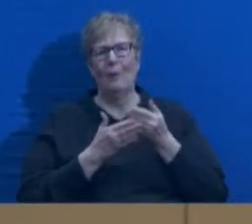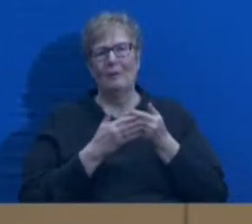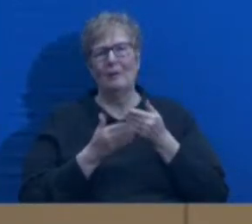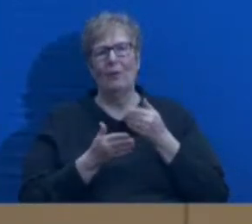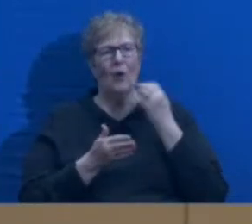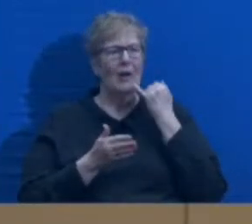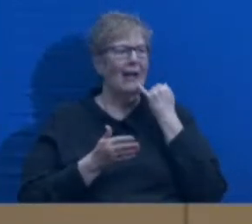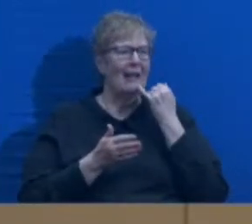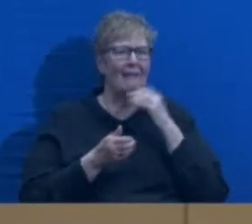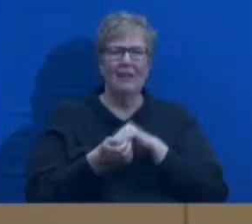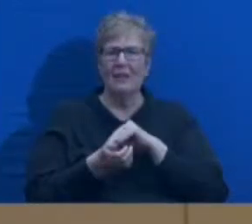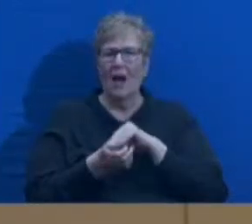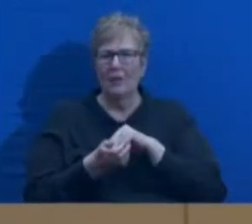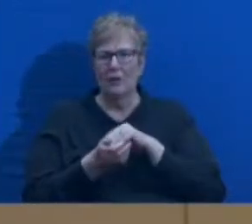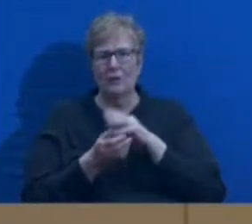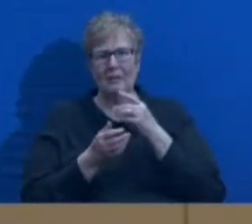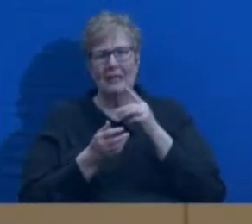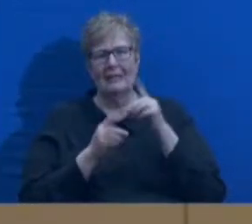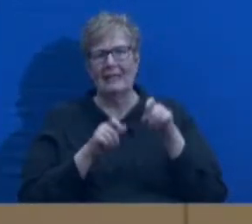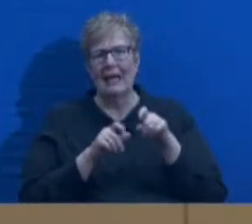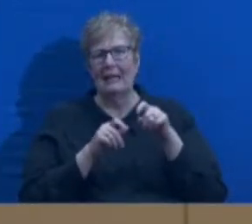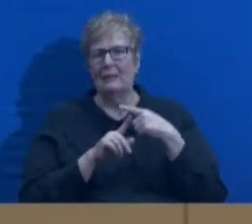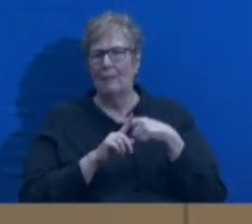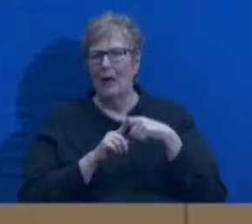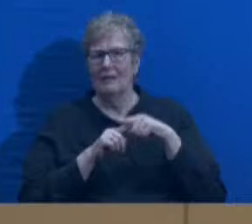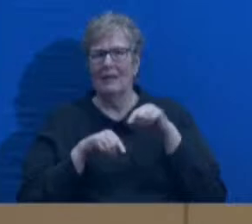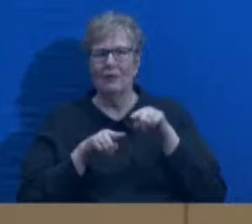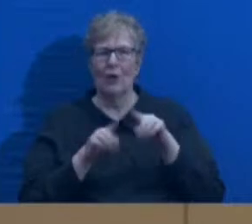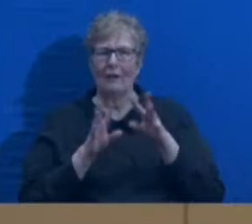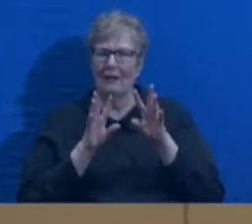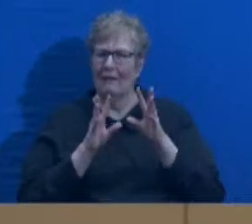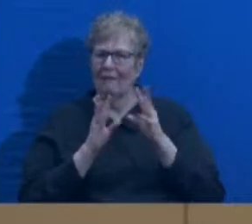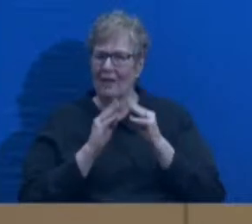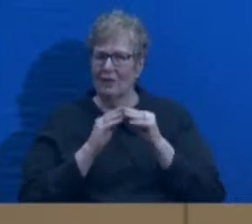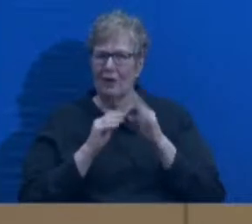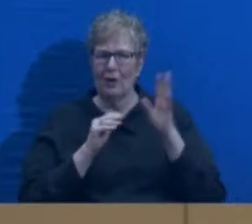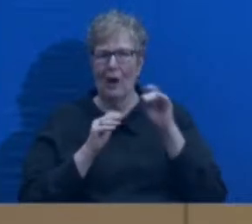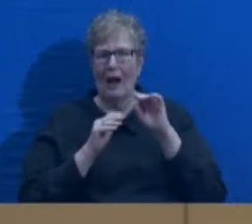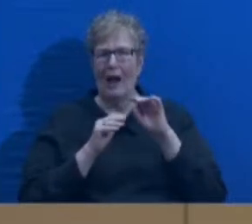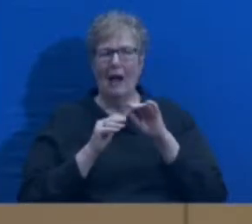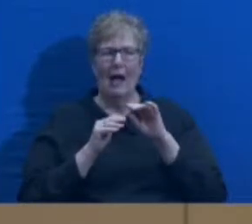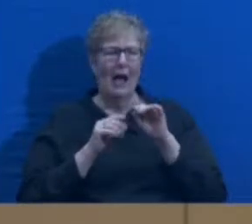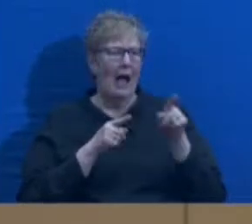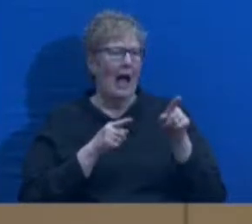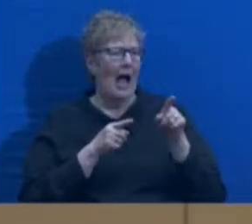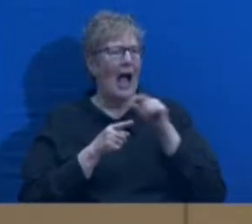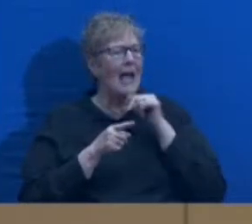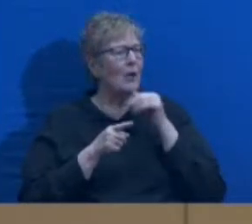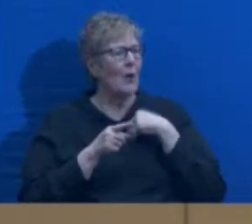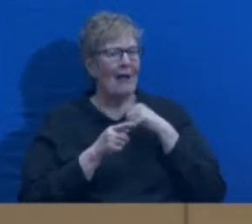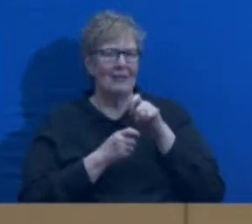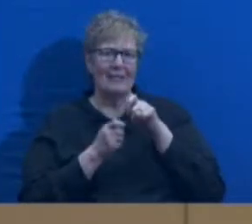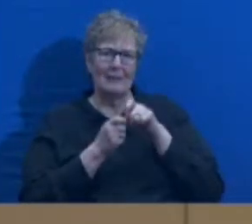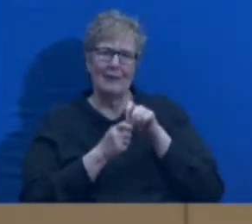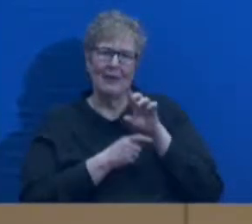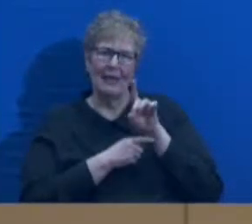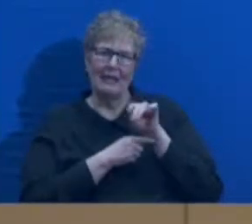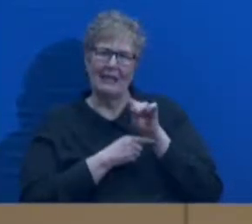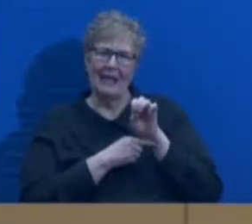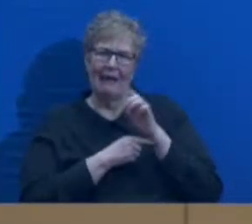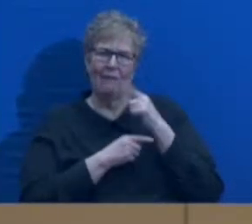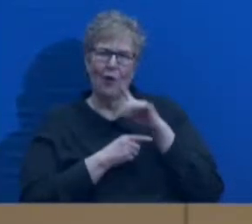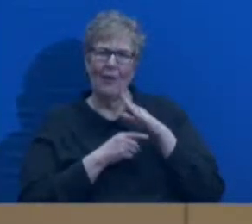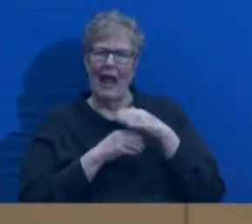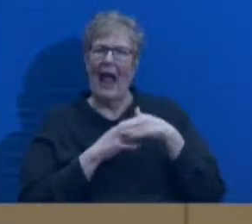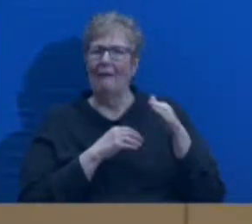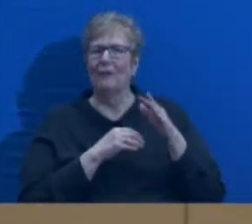any doctors from the community do test positive at the convention? I don't have a specific date for the after-action report.